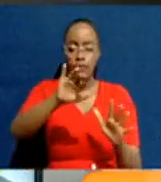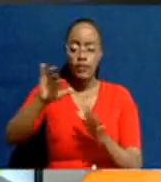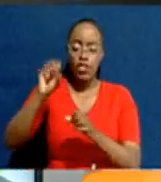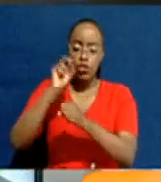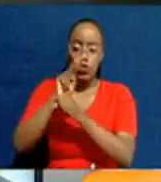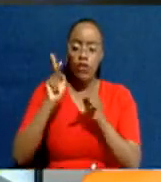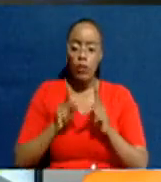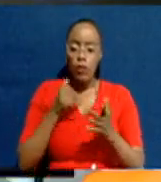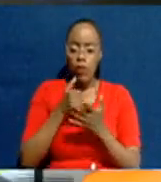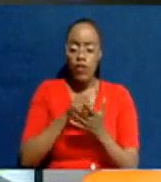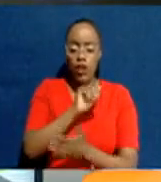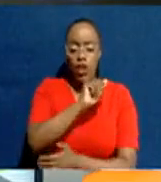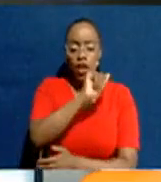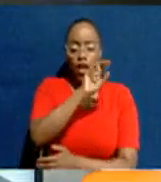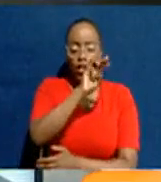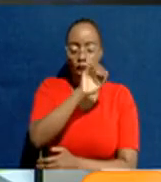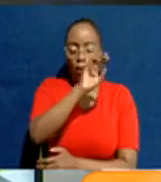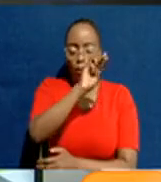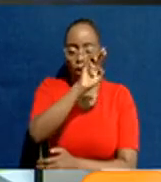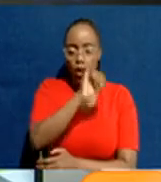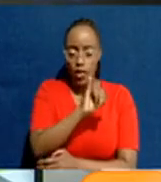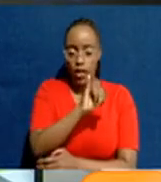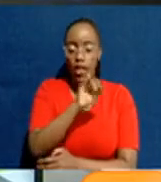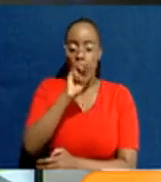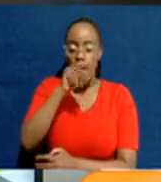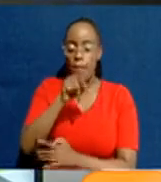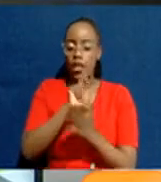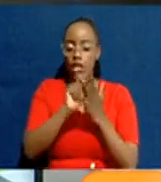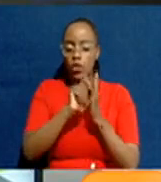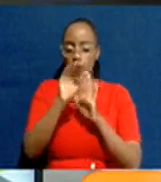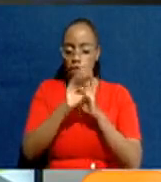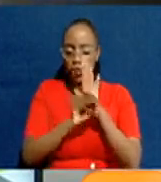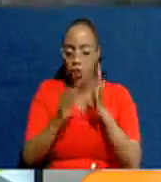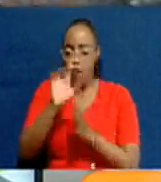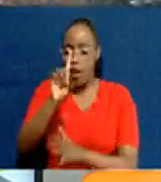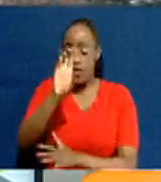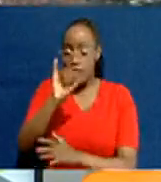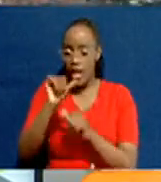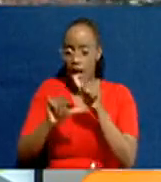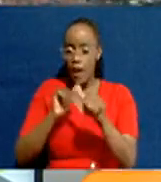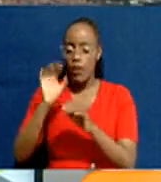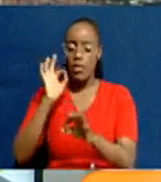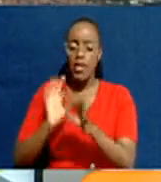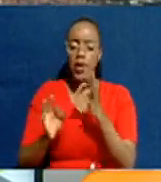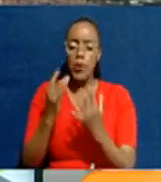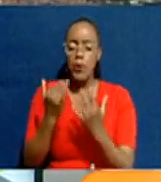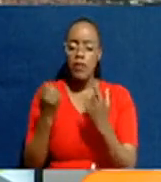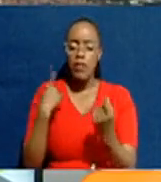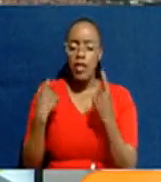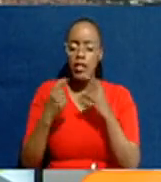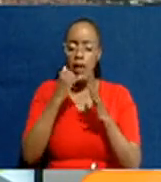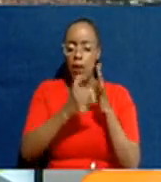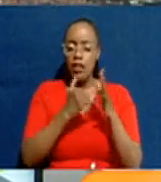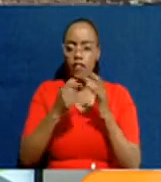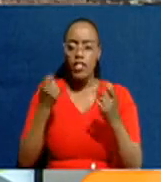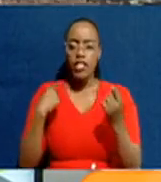12 people, including Ainamoi Member of Parliament Benjamin Lagat, today recorded statements to the DCI regarding the torching of the tea plucking machines in